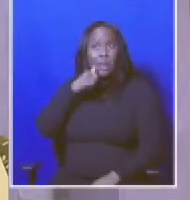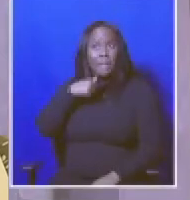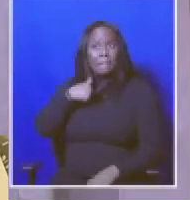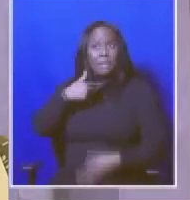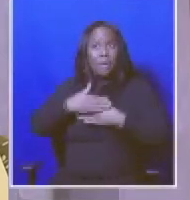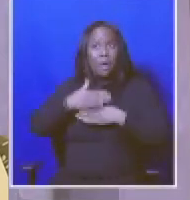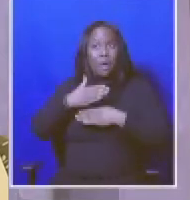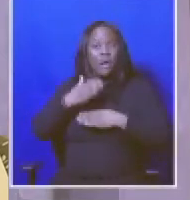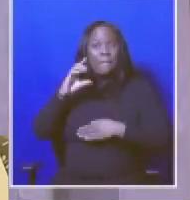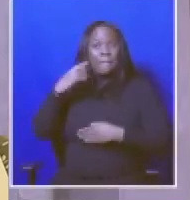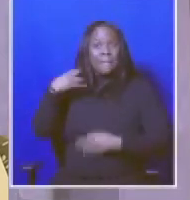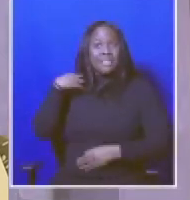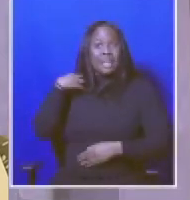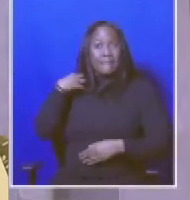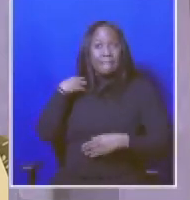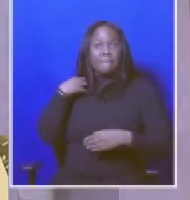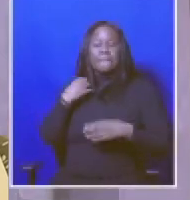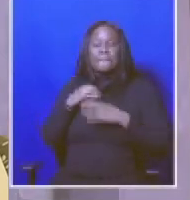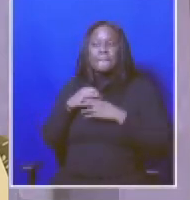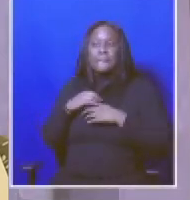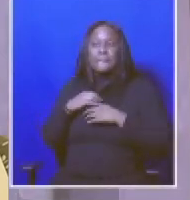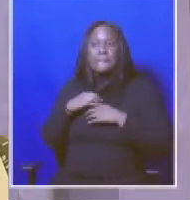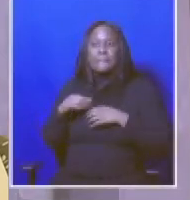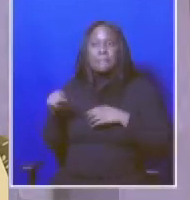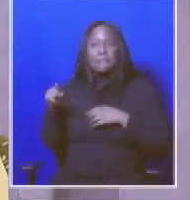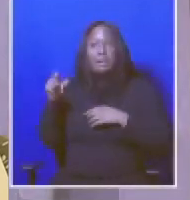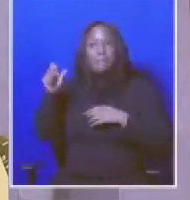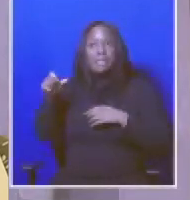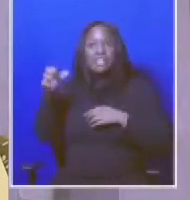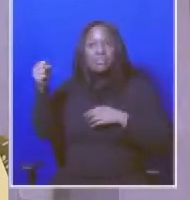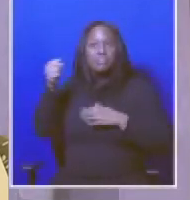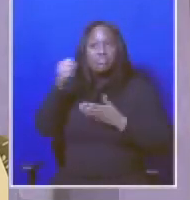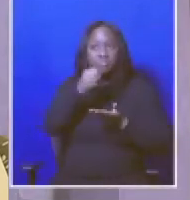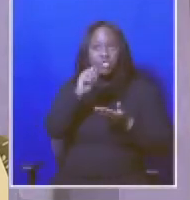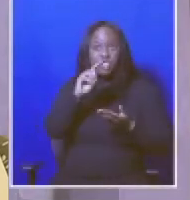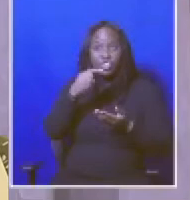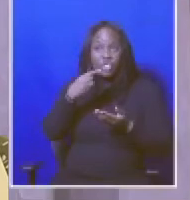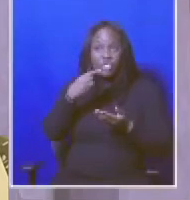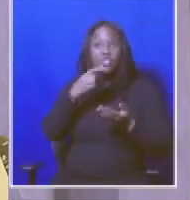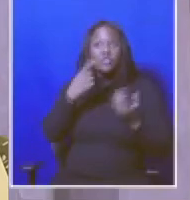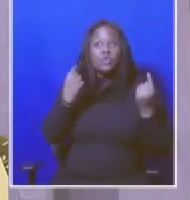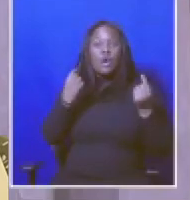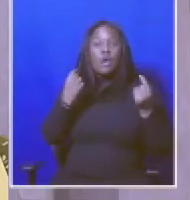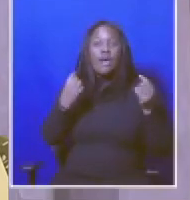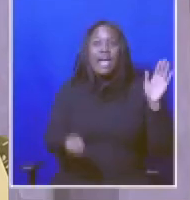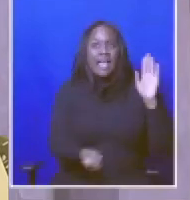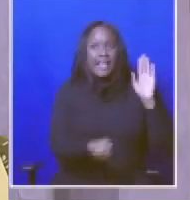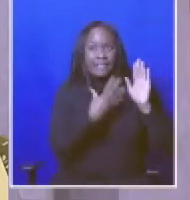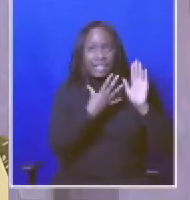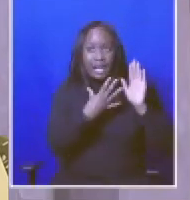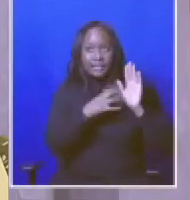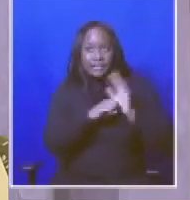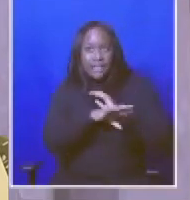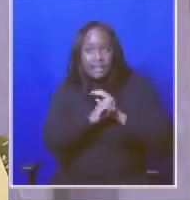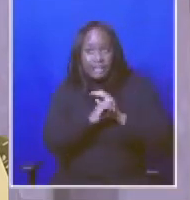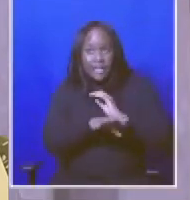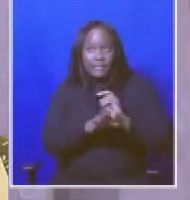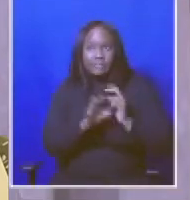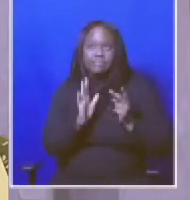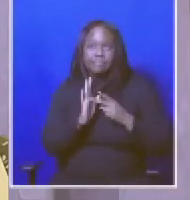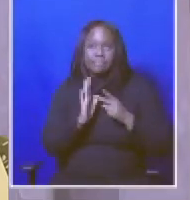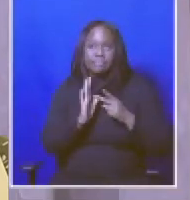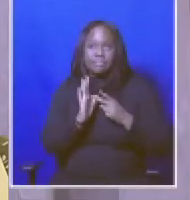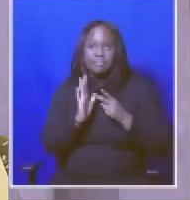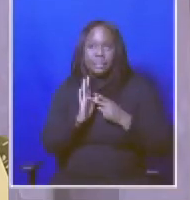minister, if you want to have a DG, you must advertise. You must make sure there's a